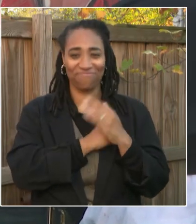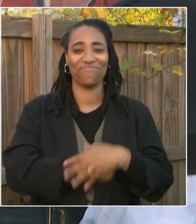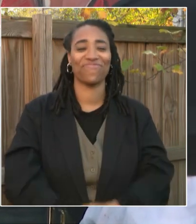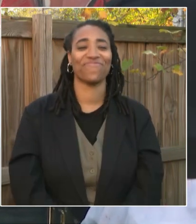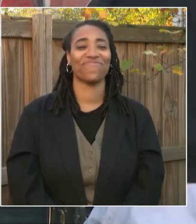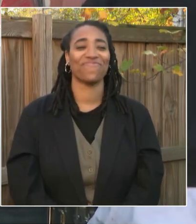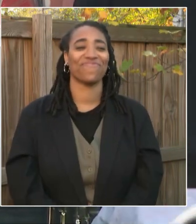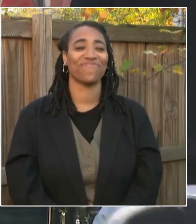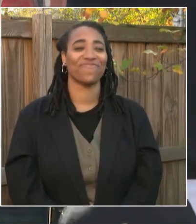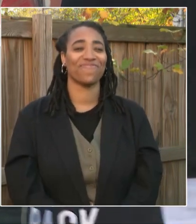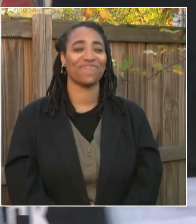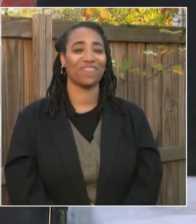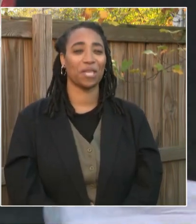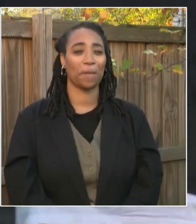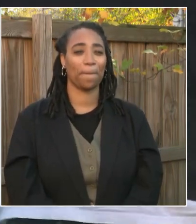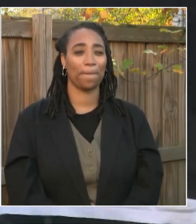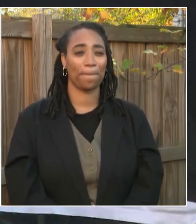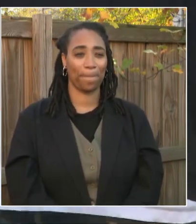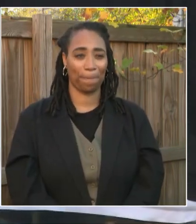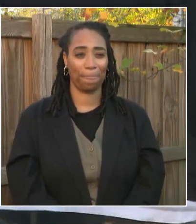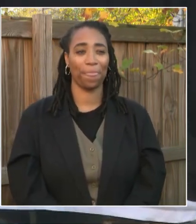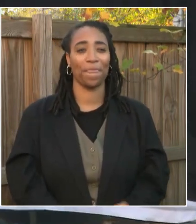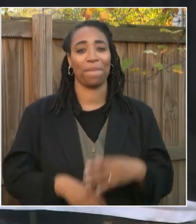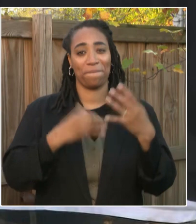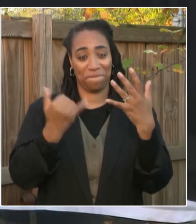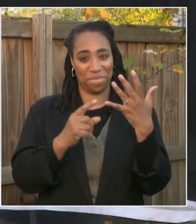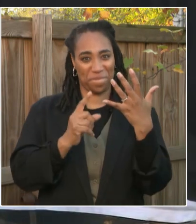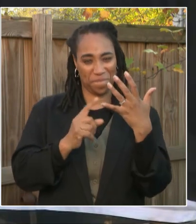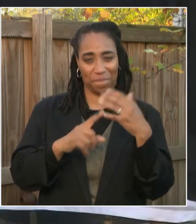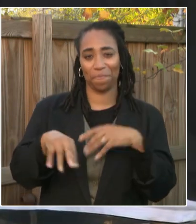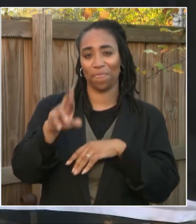So Ronald Mo Moten is the man of the hour.